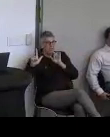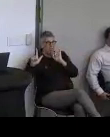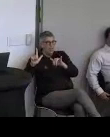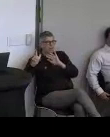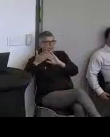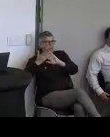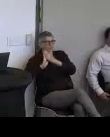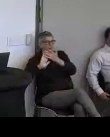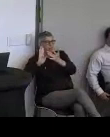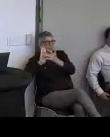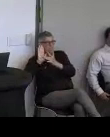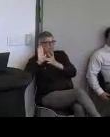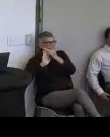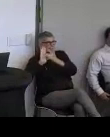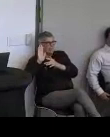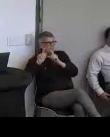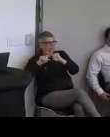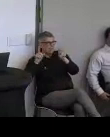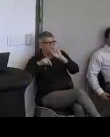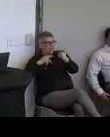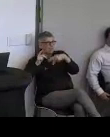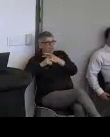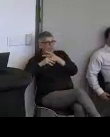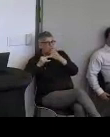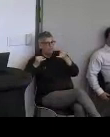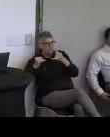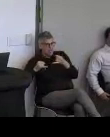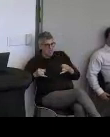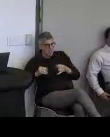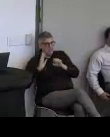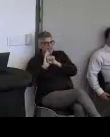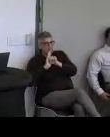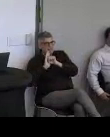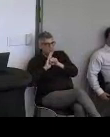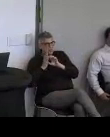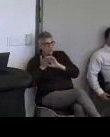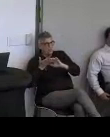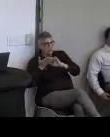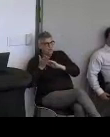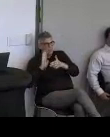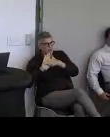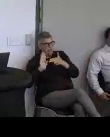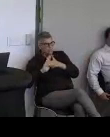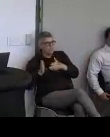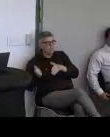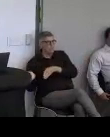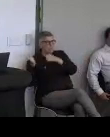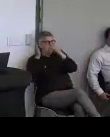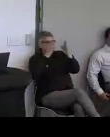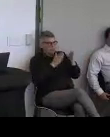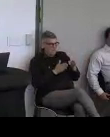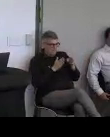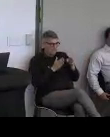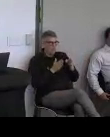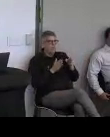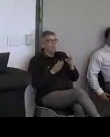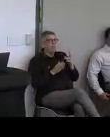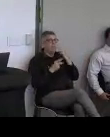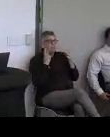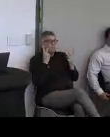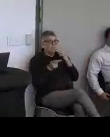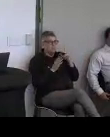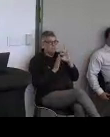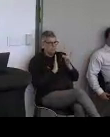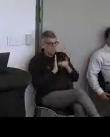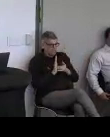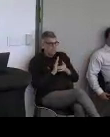It includes different line types, textures, symbols, and Braille labels. Next is the visual design, including different line types,